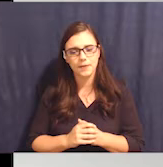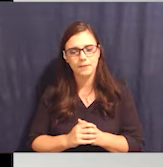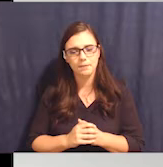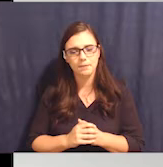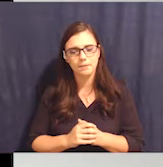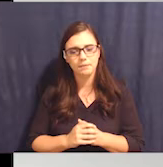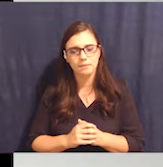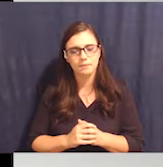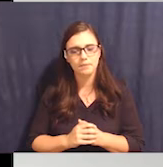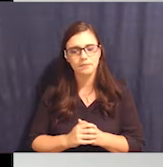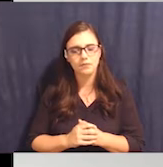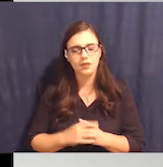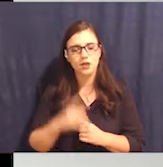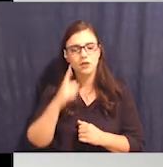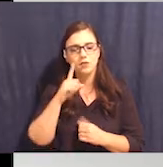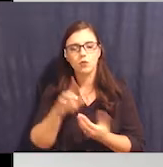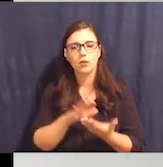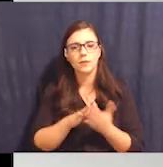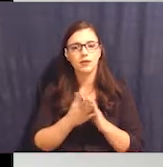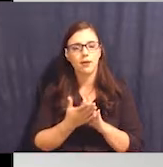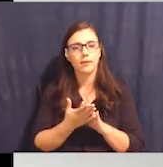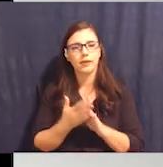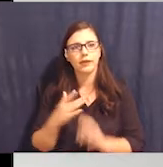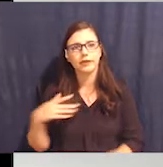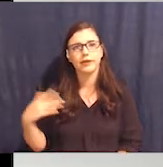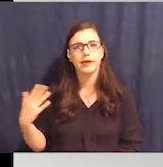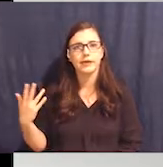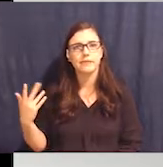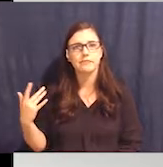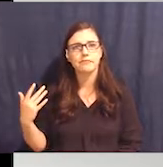but in order to be